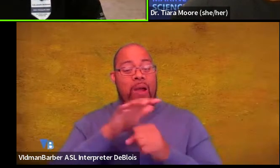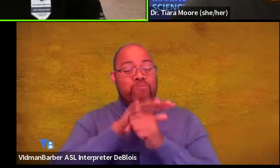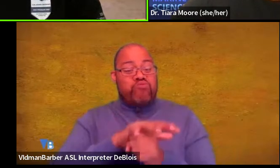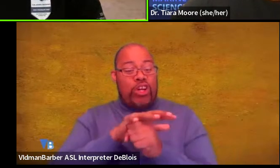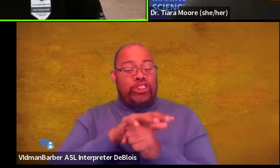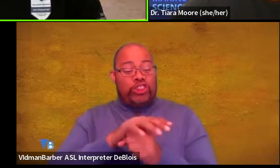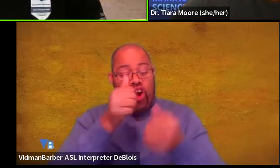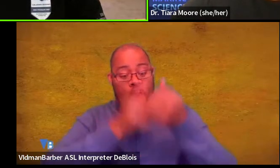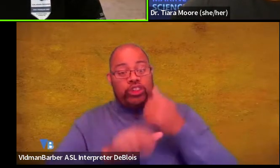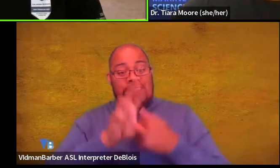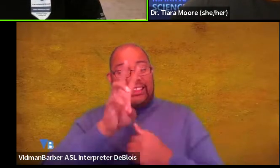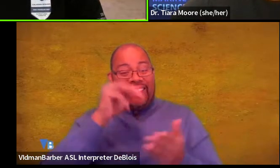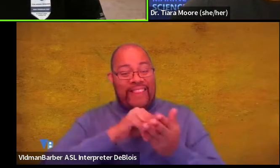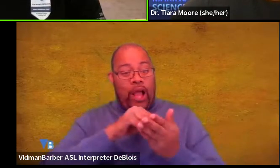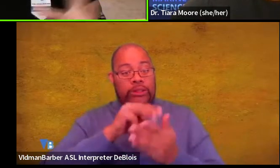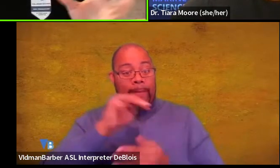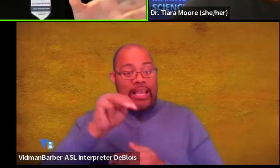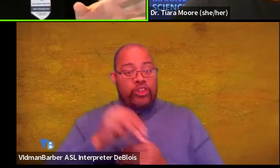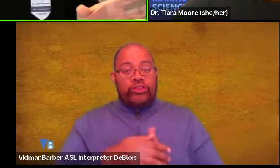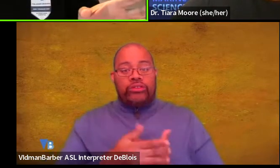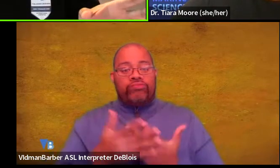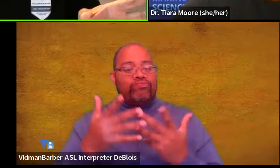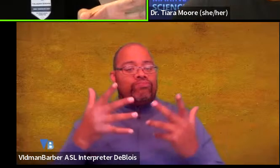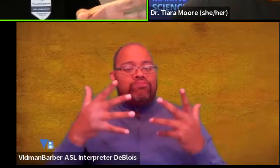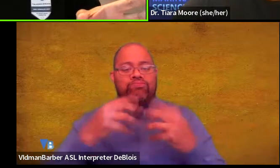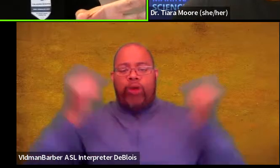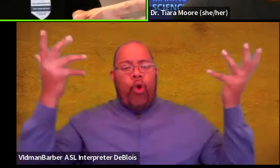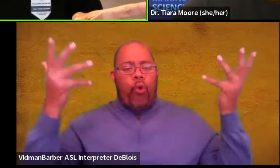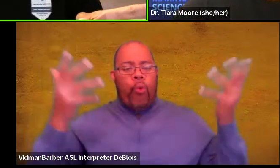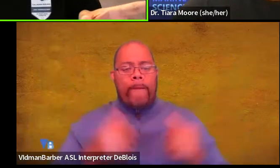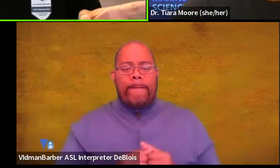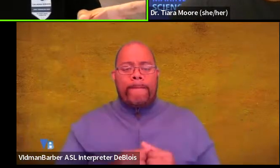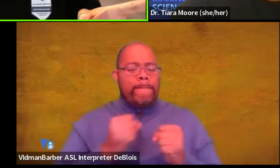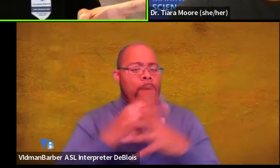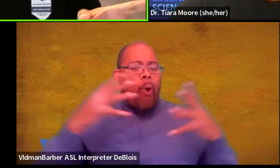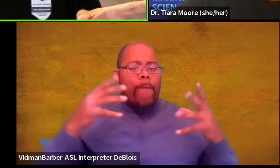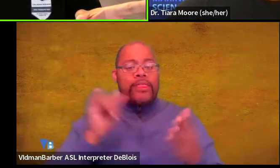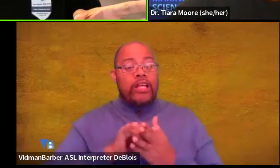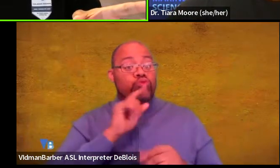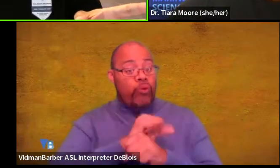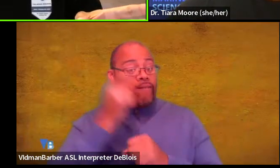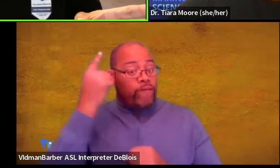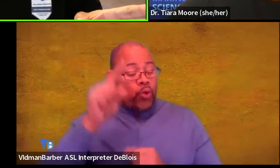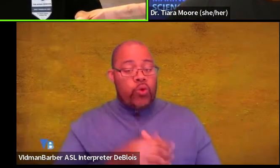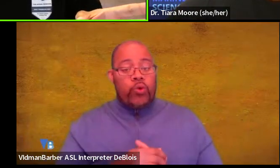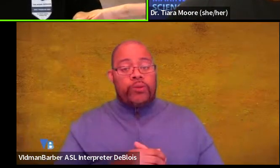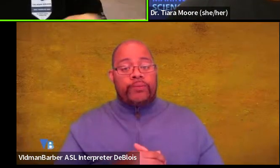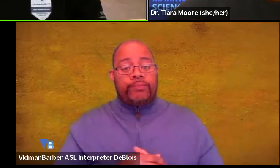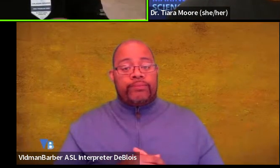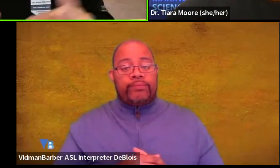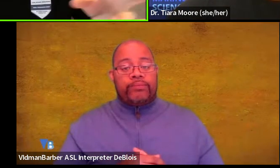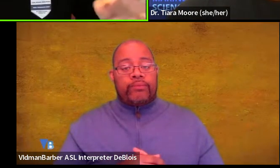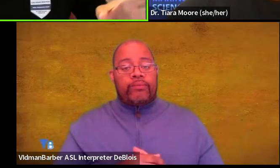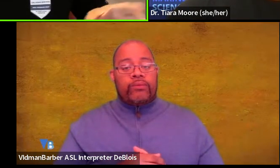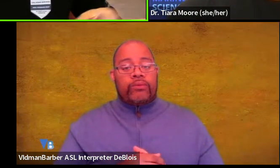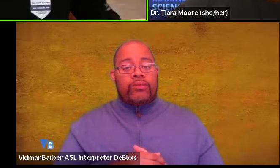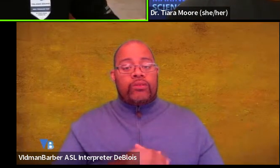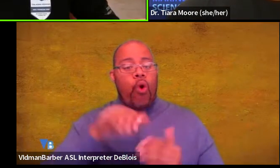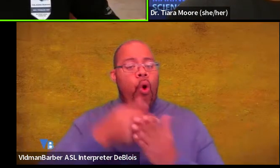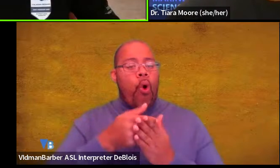below 6,000 meters, they just implode. And that is also true for